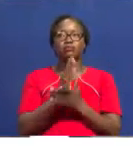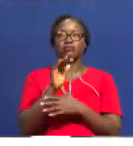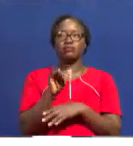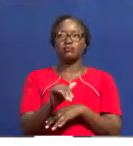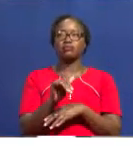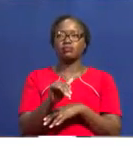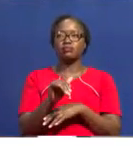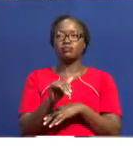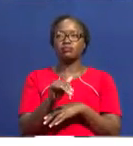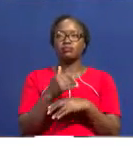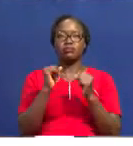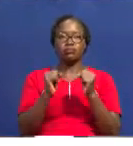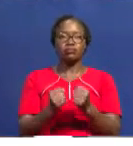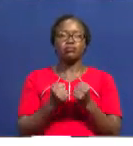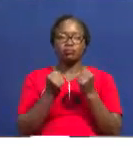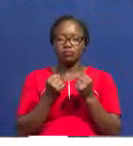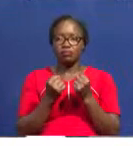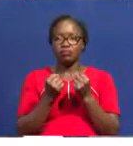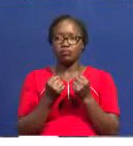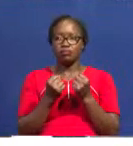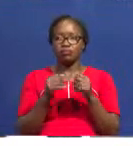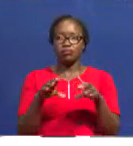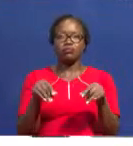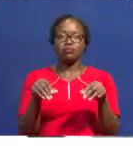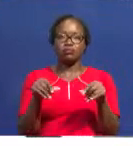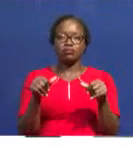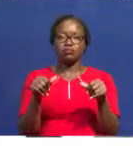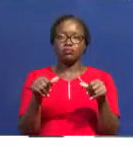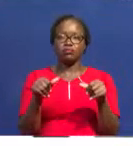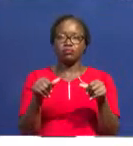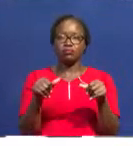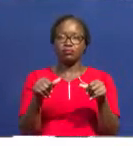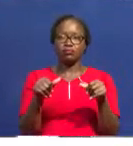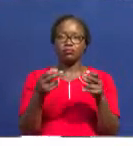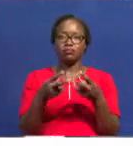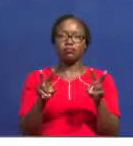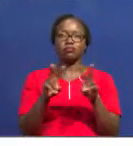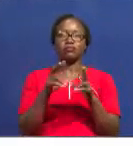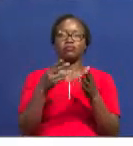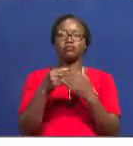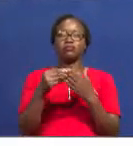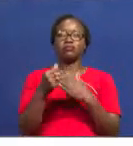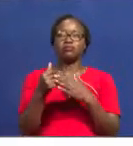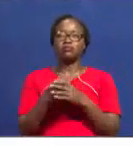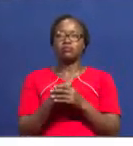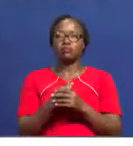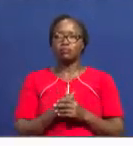they uphold safety and quality and value for money.